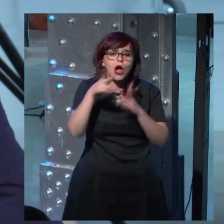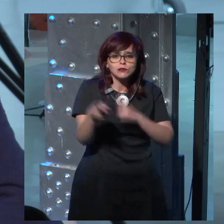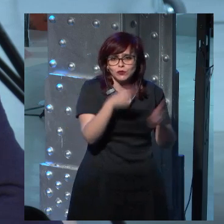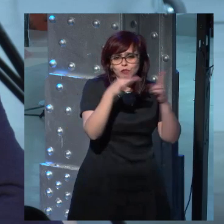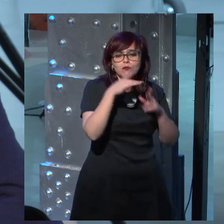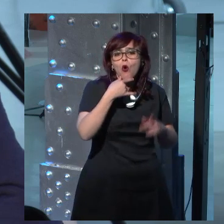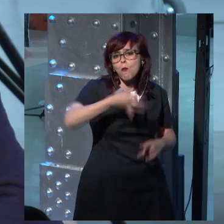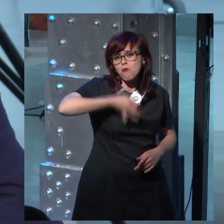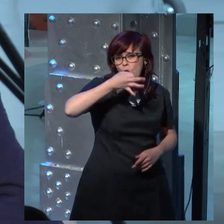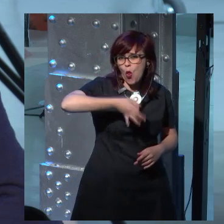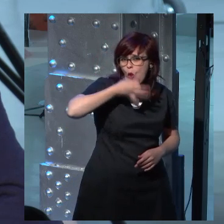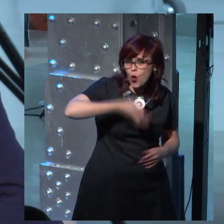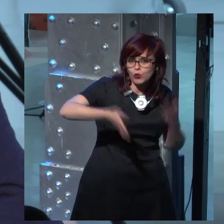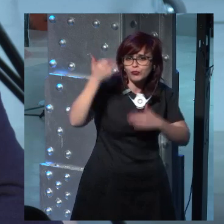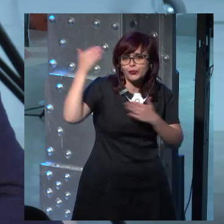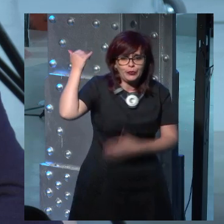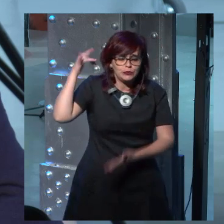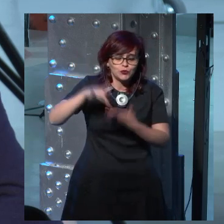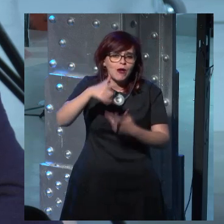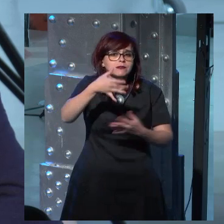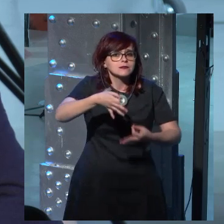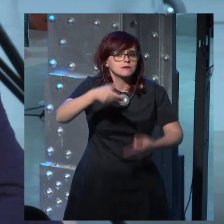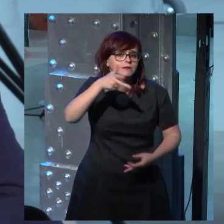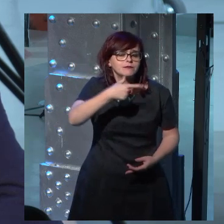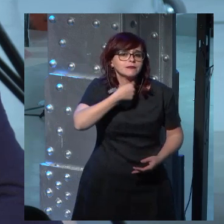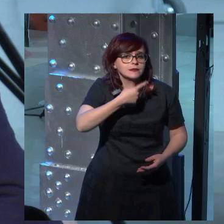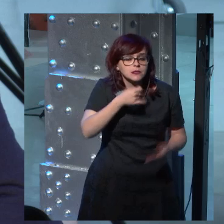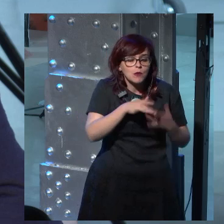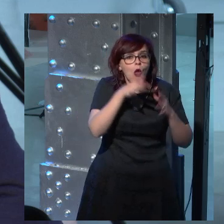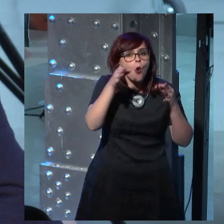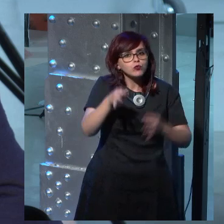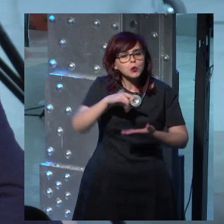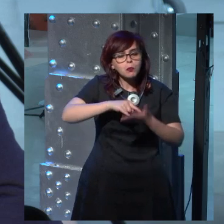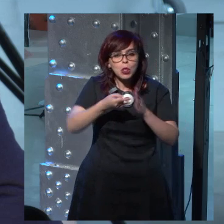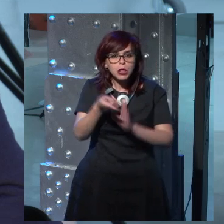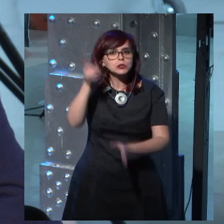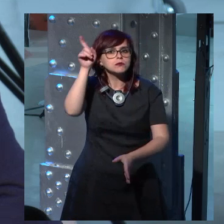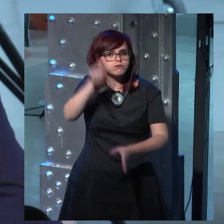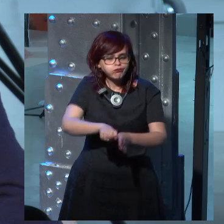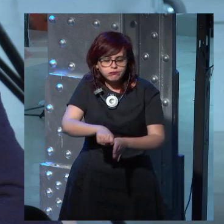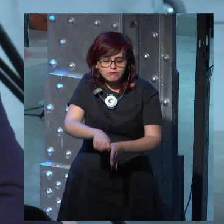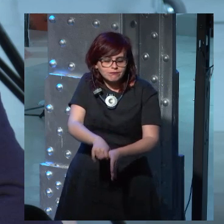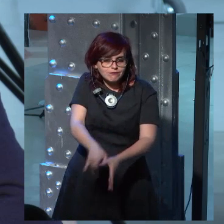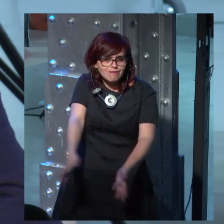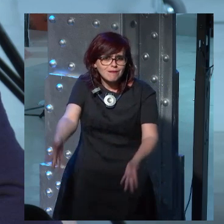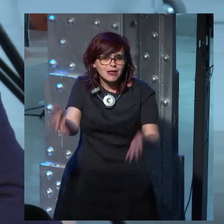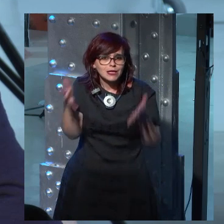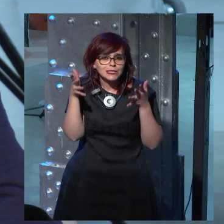and I enjoyed it, and I like it, and that's where all my friends are, and